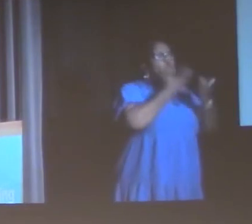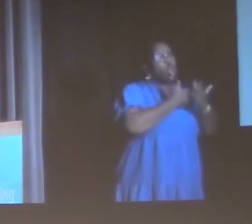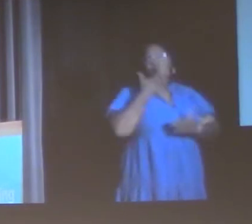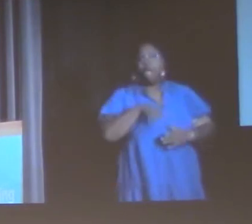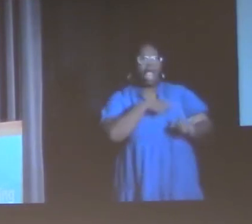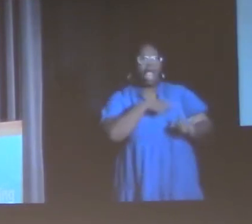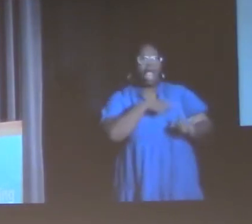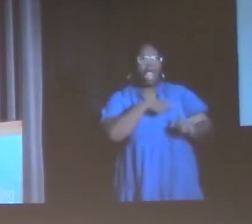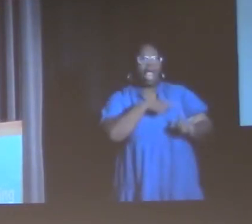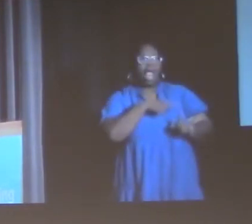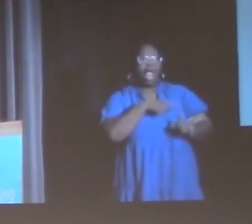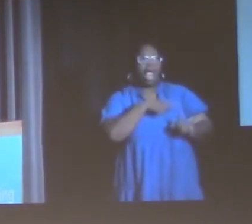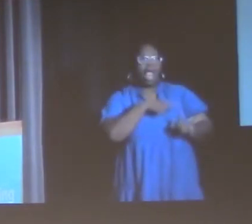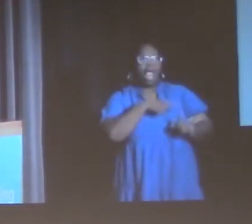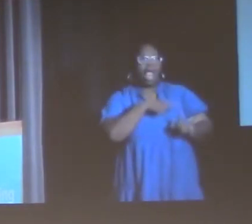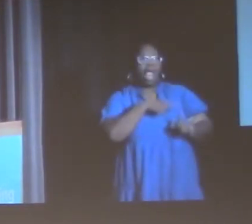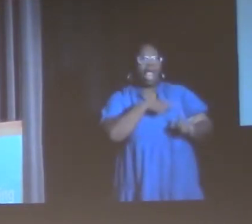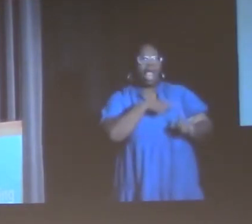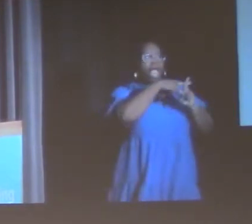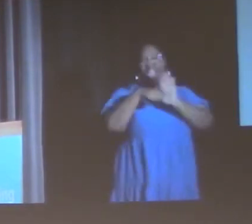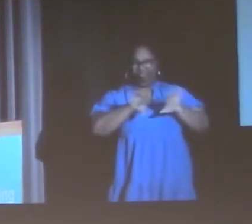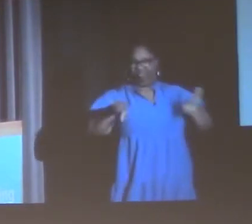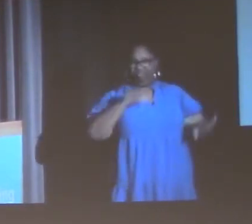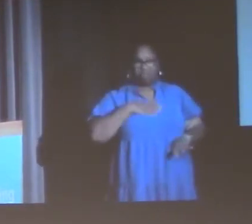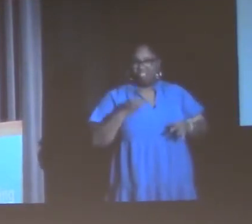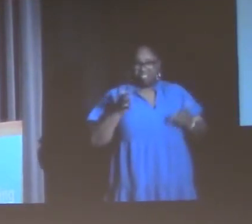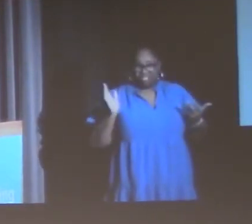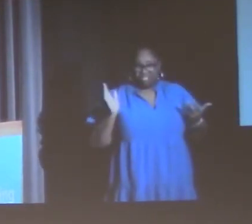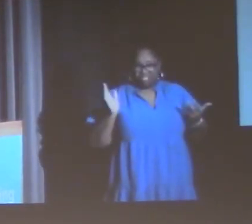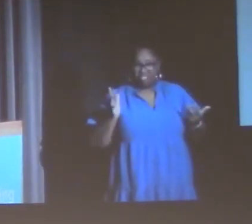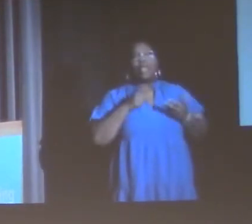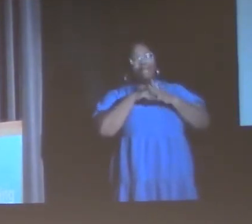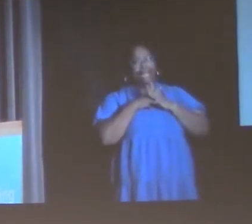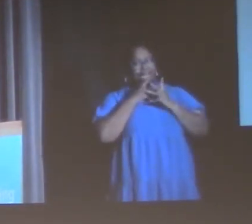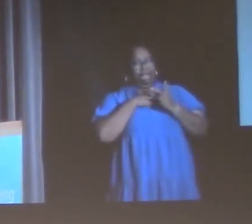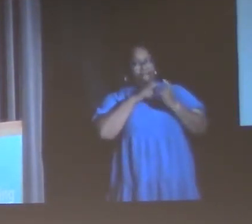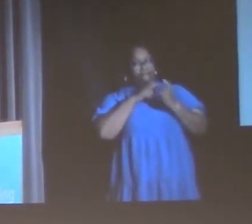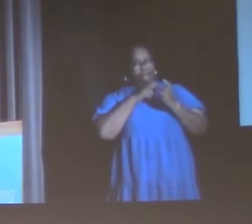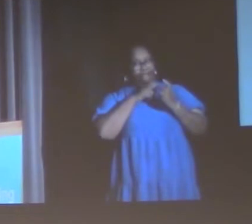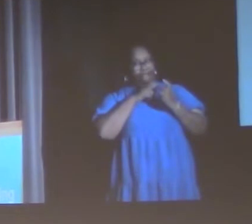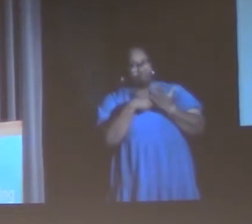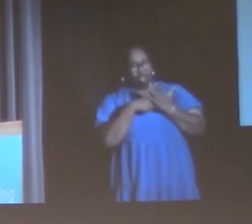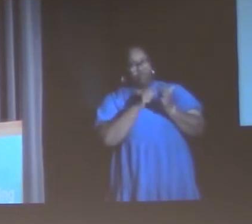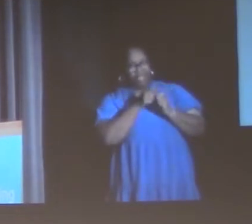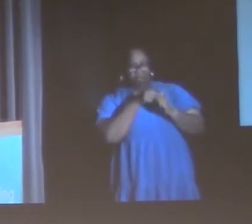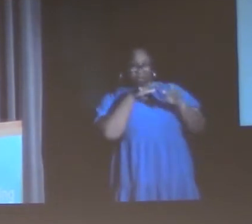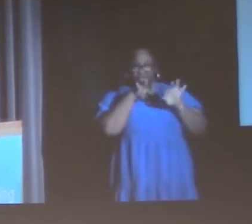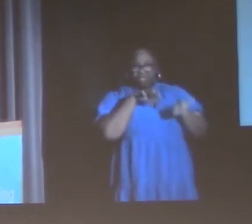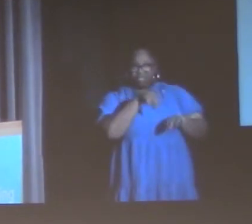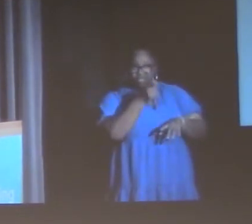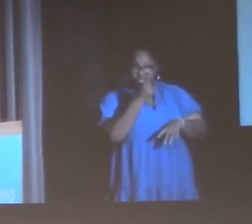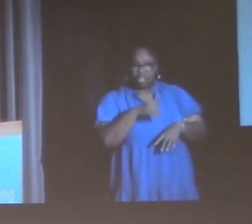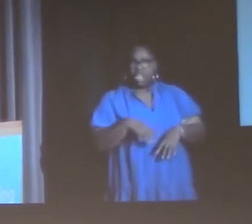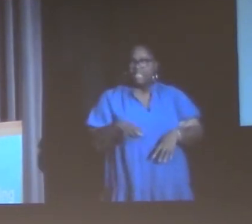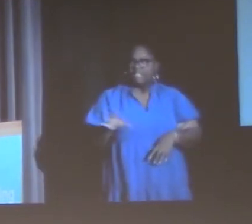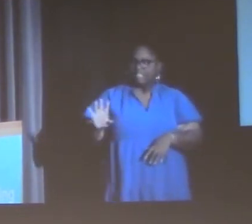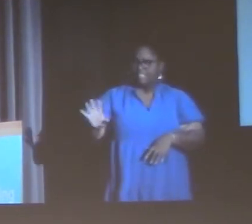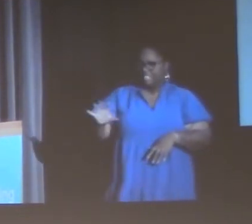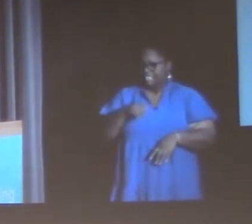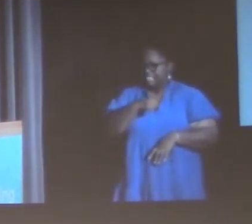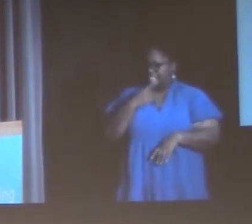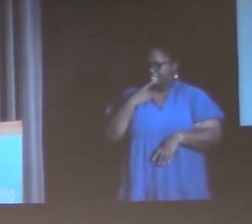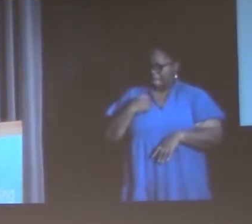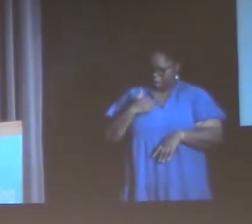to sort through all that with him in the beginning, you know, because he was like, well, They say I'm a bad